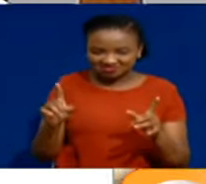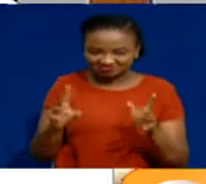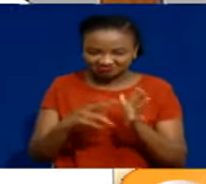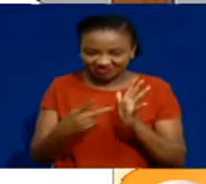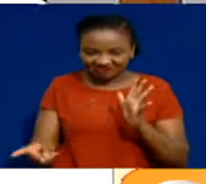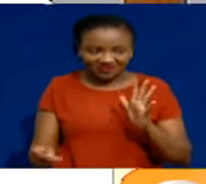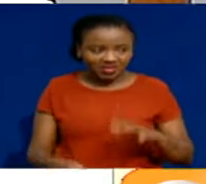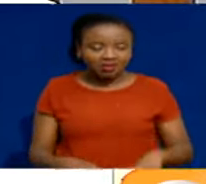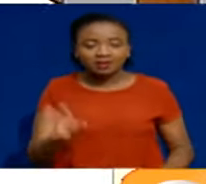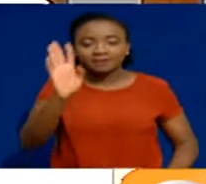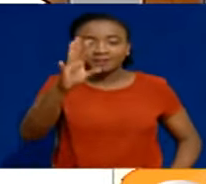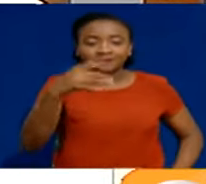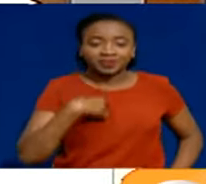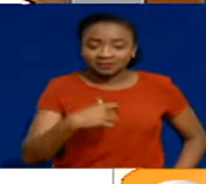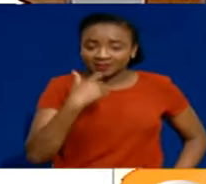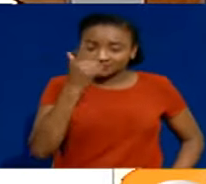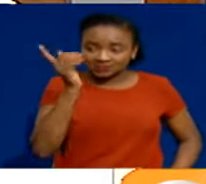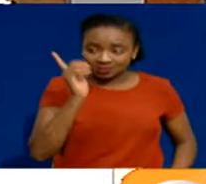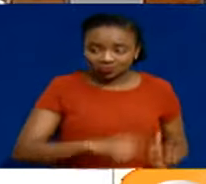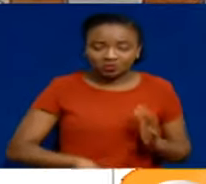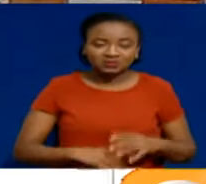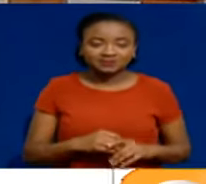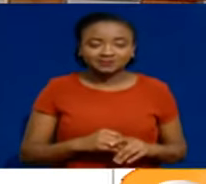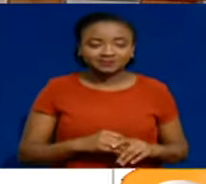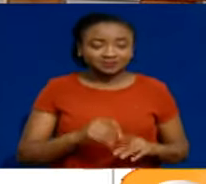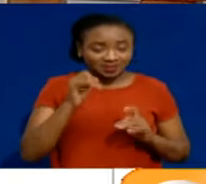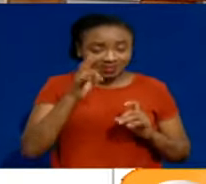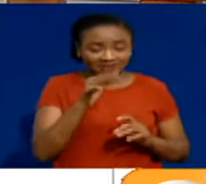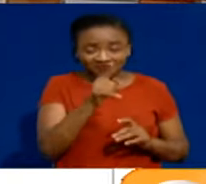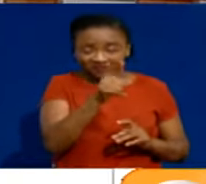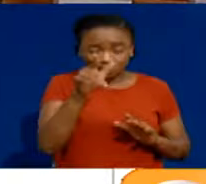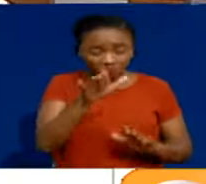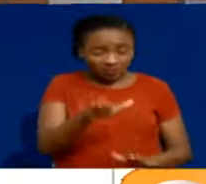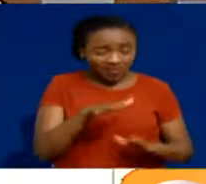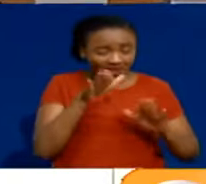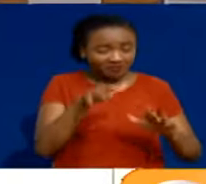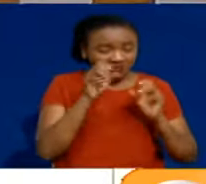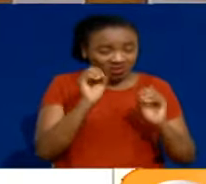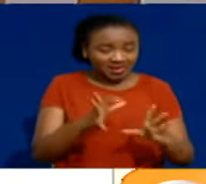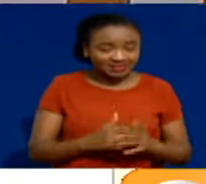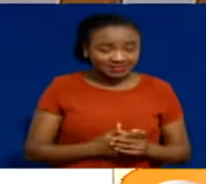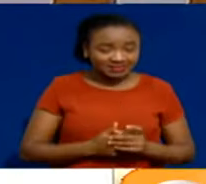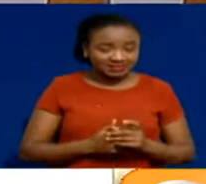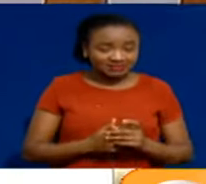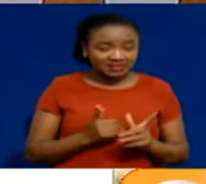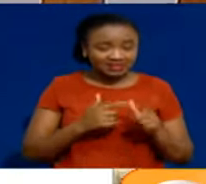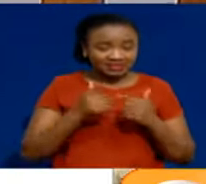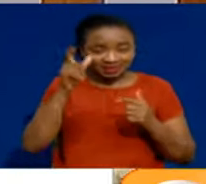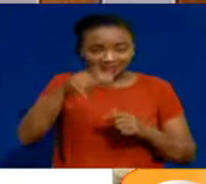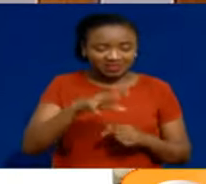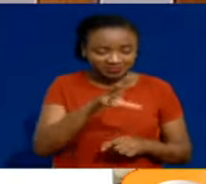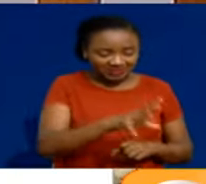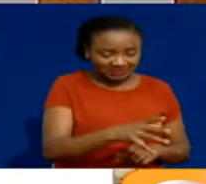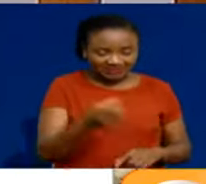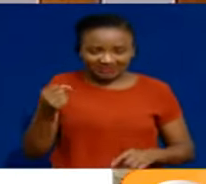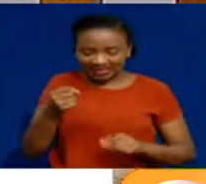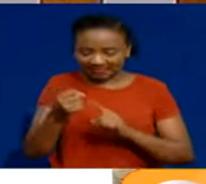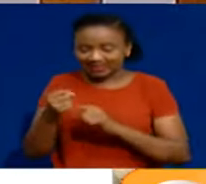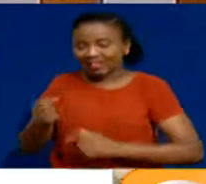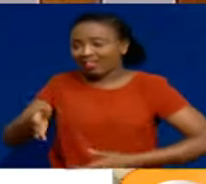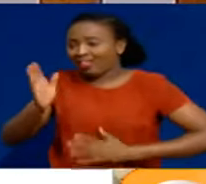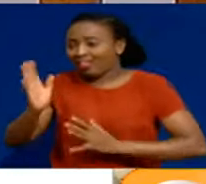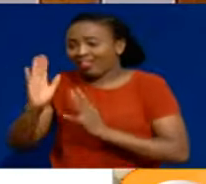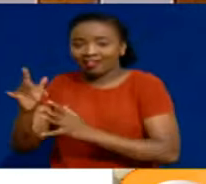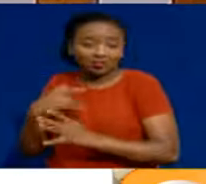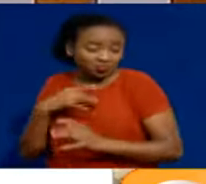know, let me tell you, in politics, if you are not careful and somebody picks something, he runs away with it, you will not be able to catch him. It's up